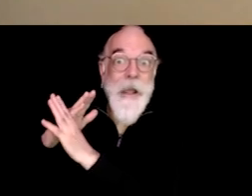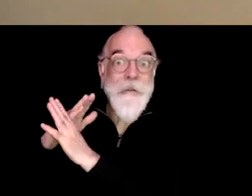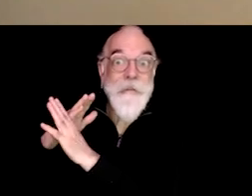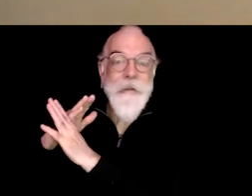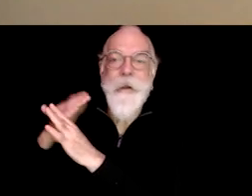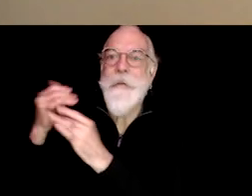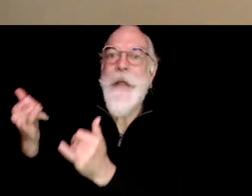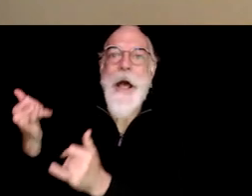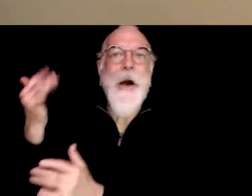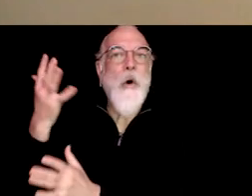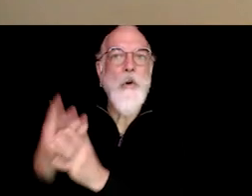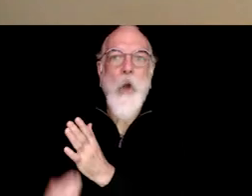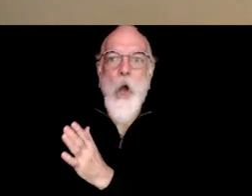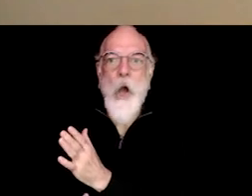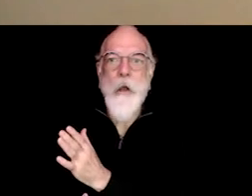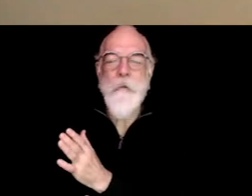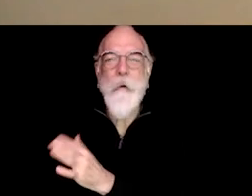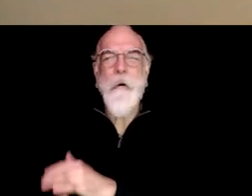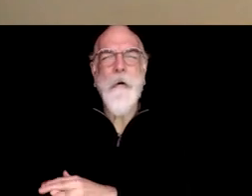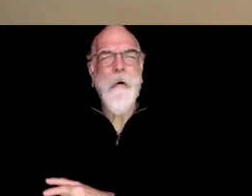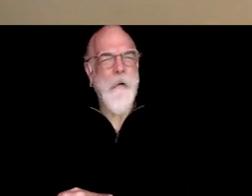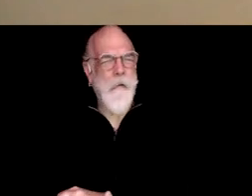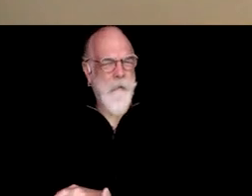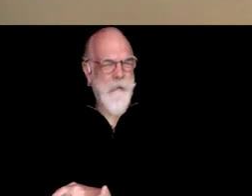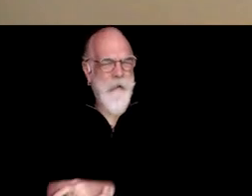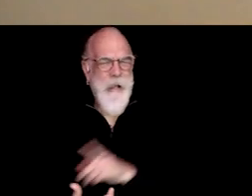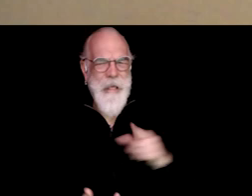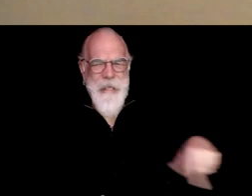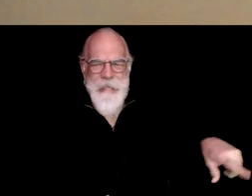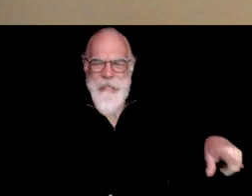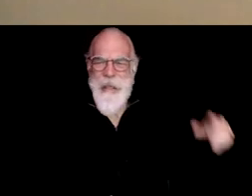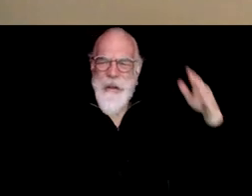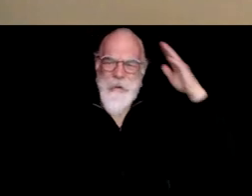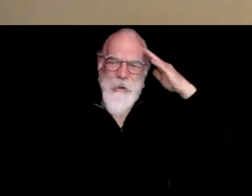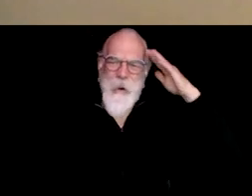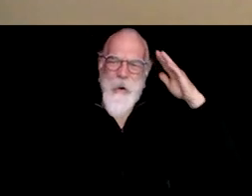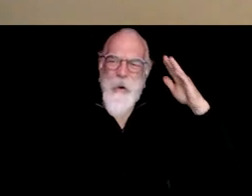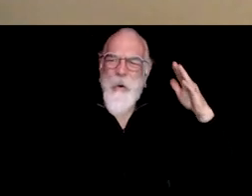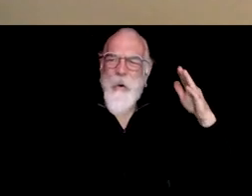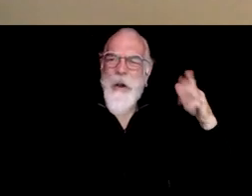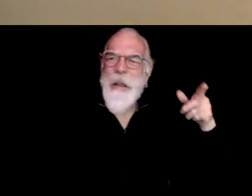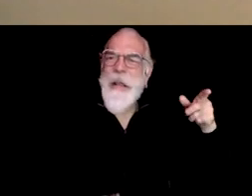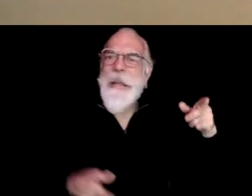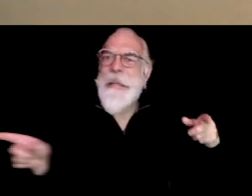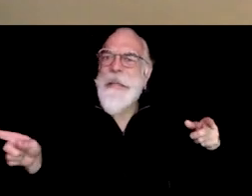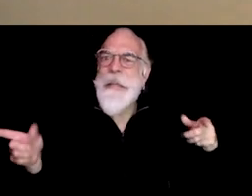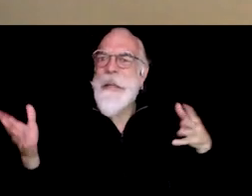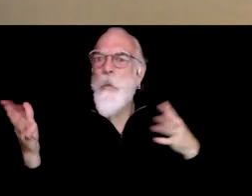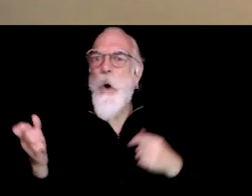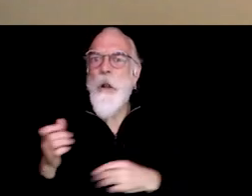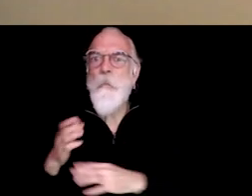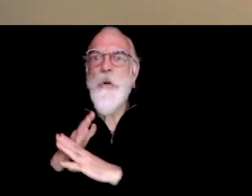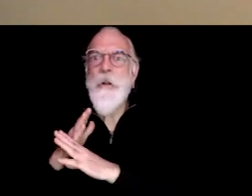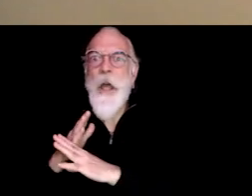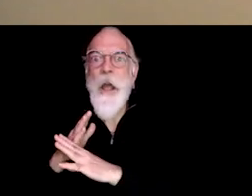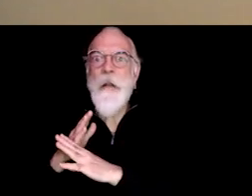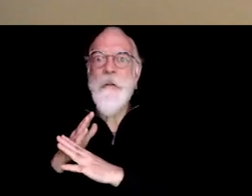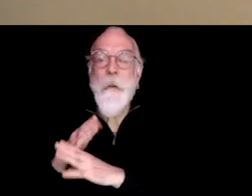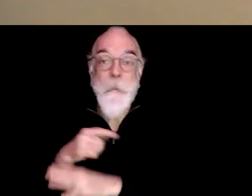if they knew what he wanted to protect. And how in the world they could get to it is a mystery.